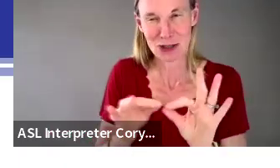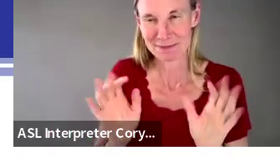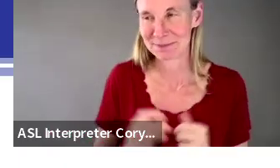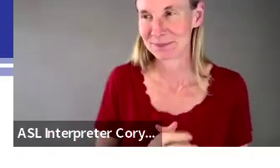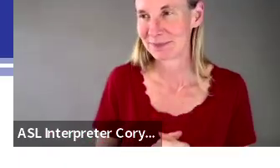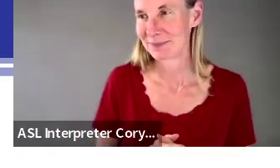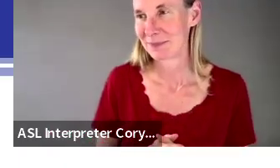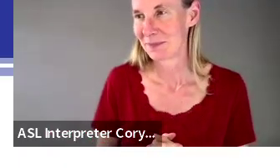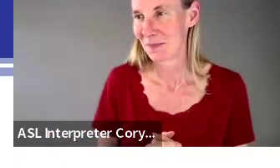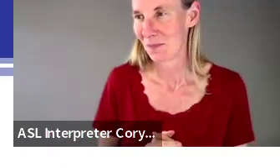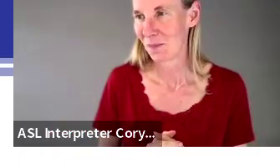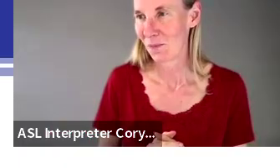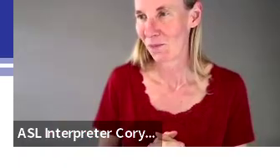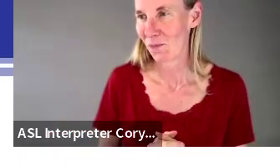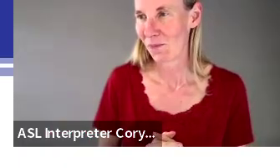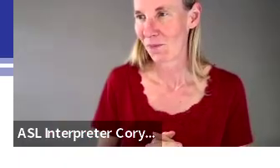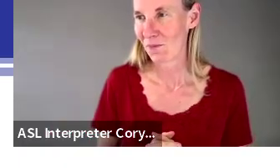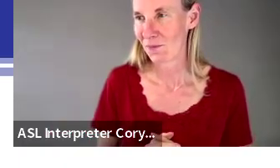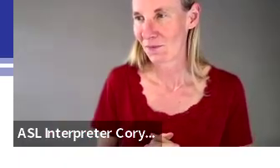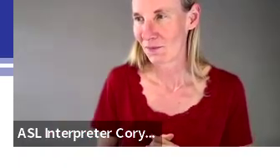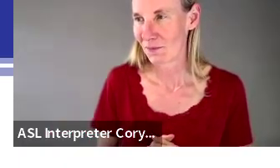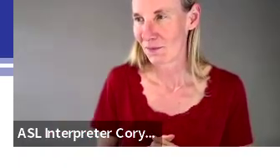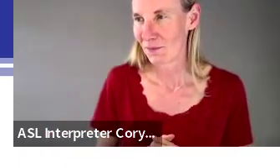nonetheless. It's the